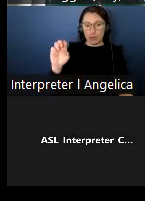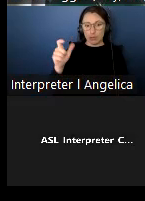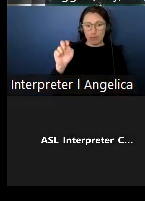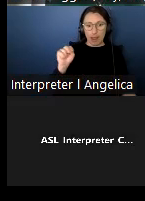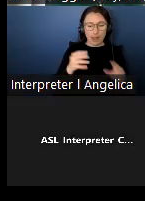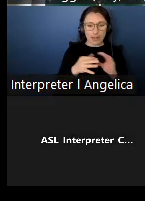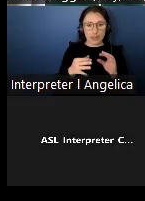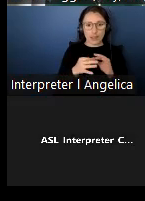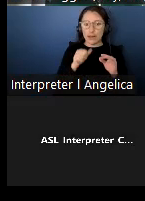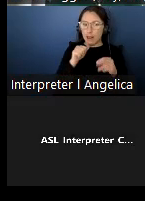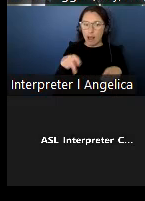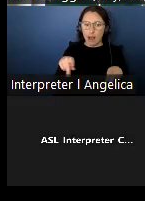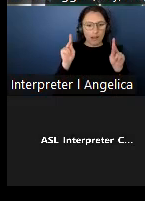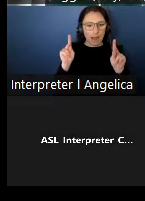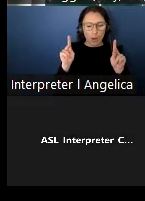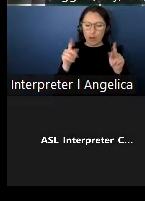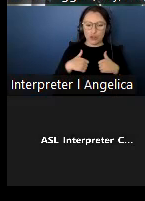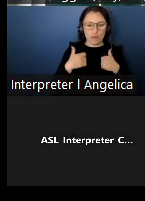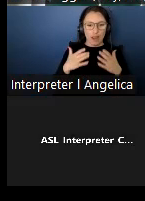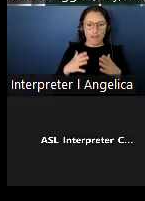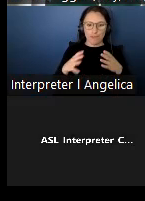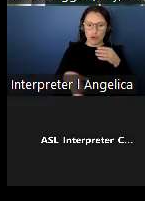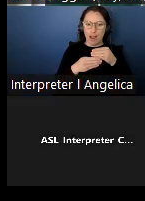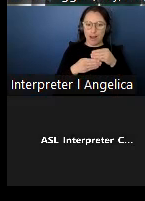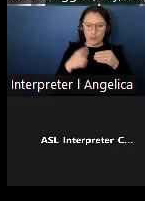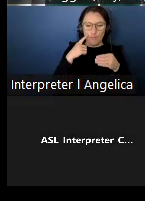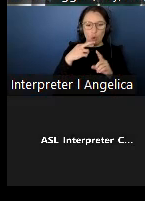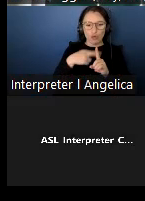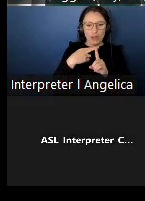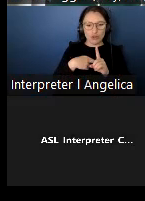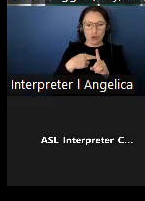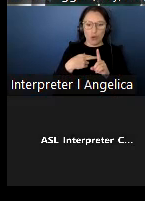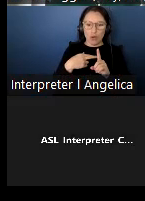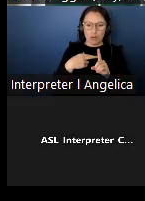allowing survivors to be on the rental lease. Absolutely. That's a pretty common one.